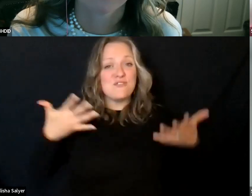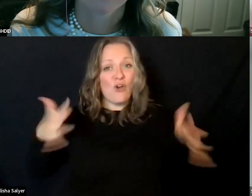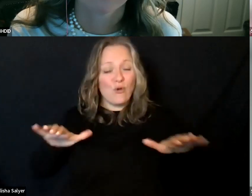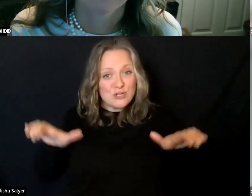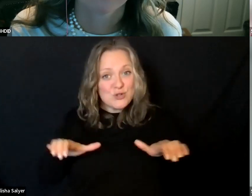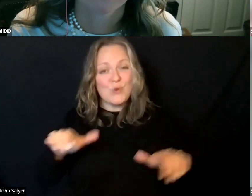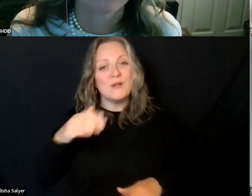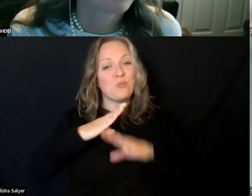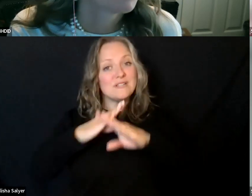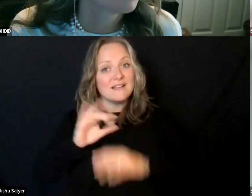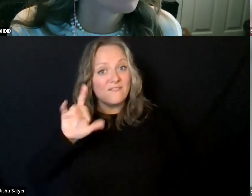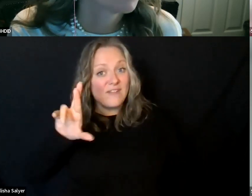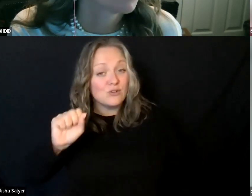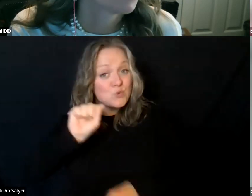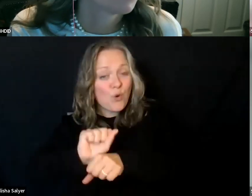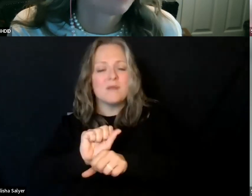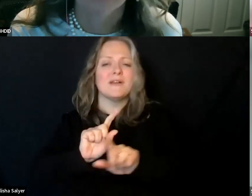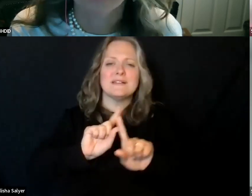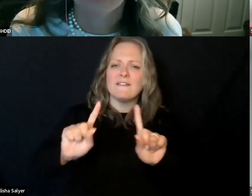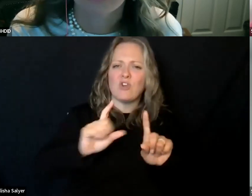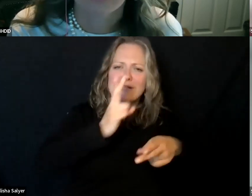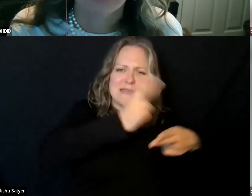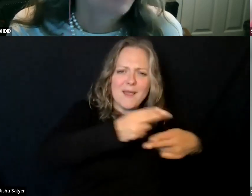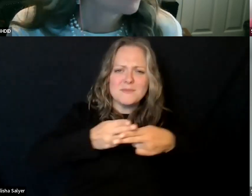that. So I hope that answered the question.